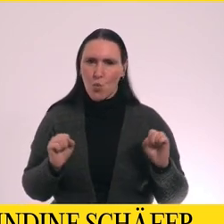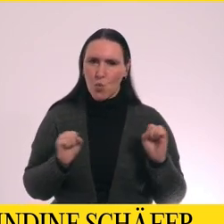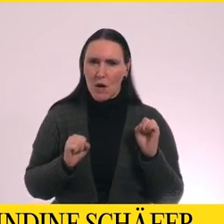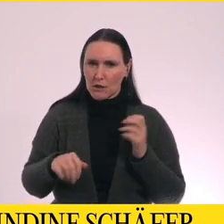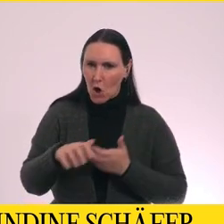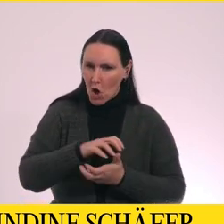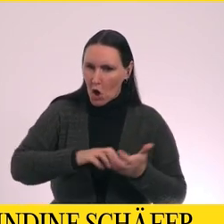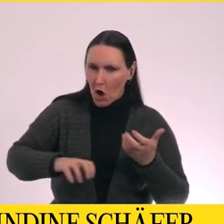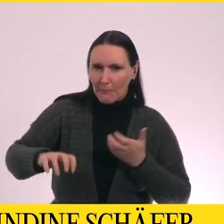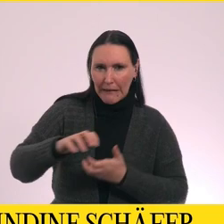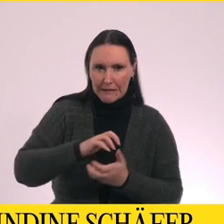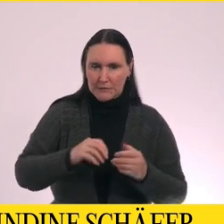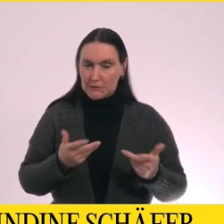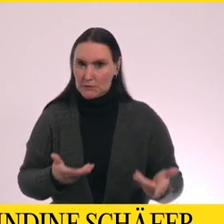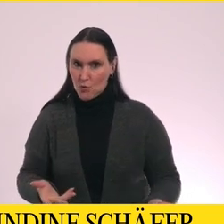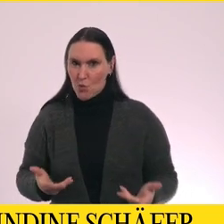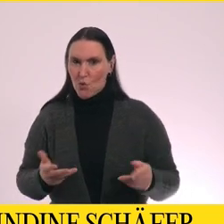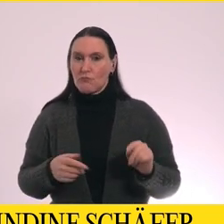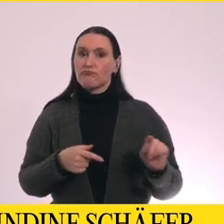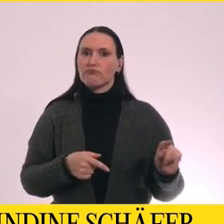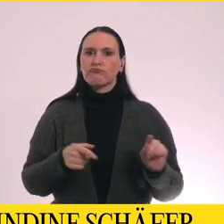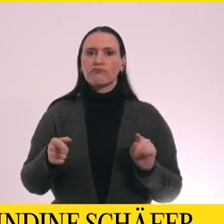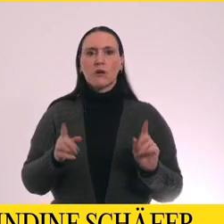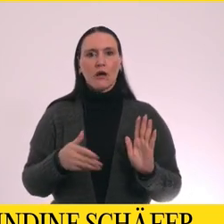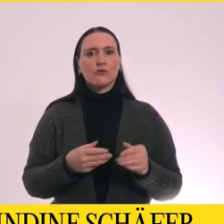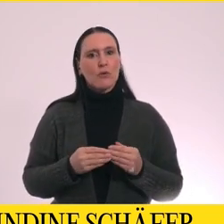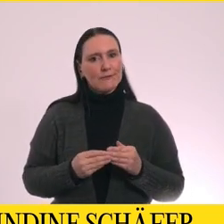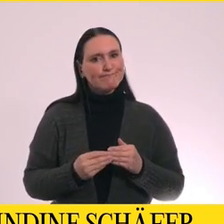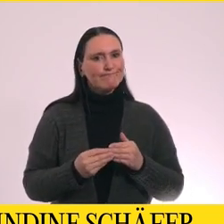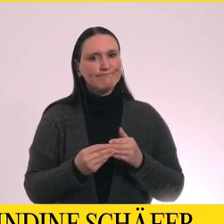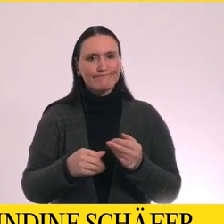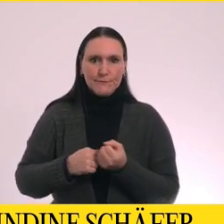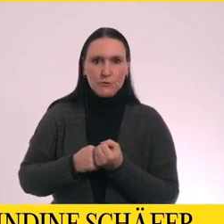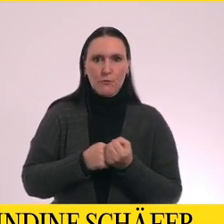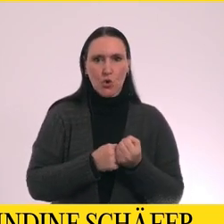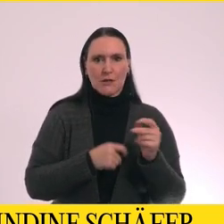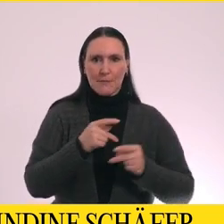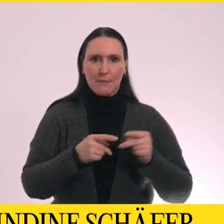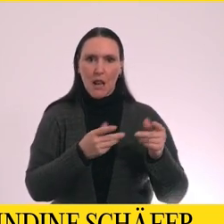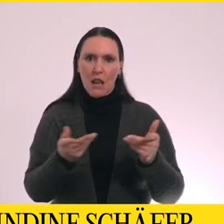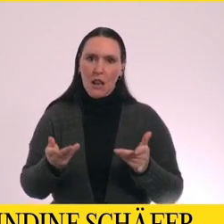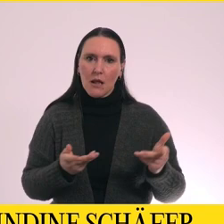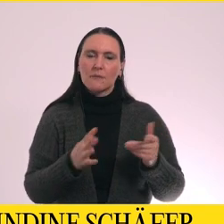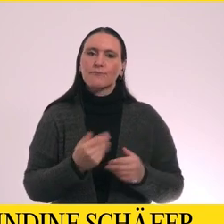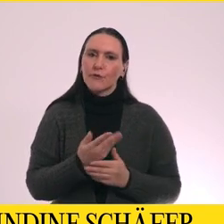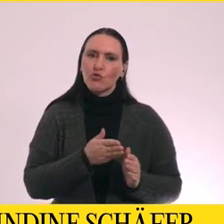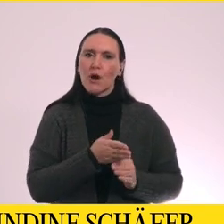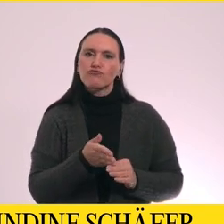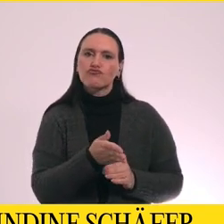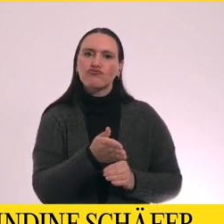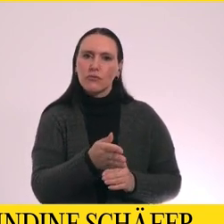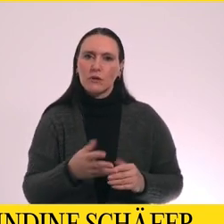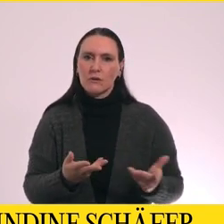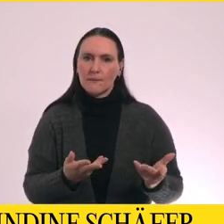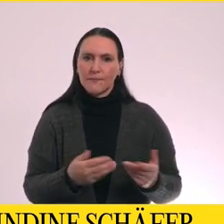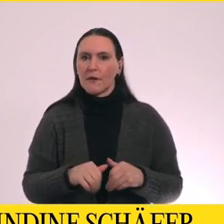state generated for enabling them to live and to get the right kind of support. Because if we don't do